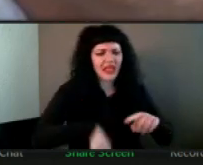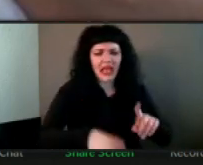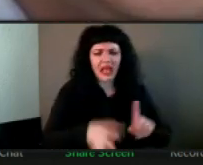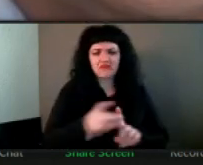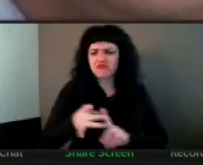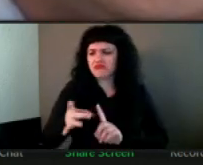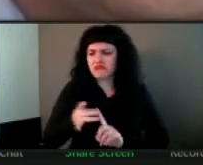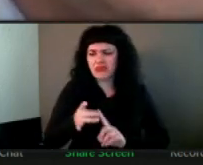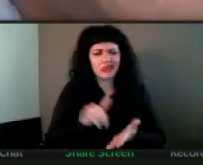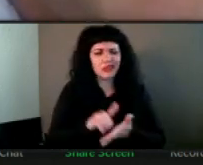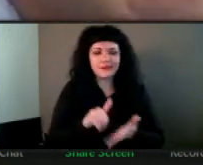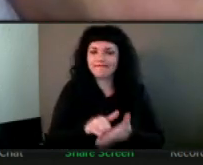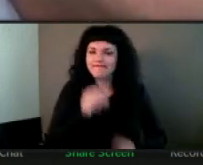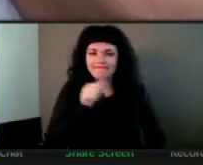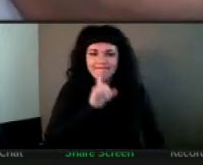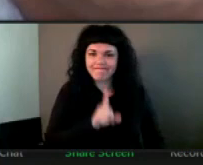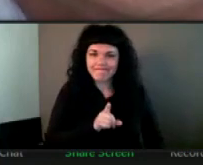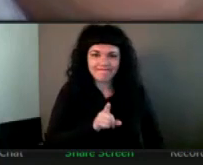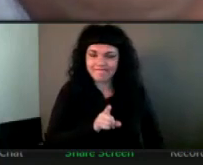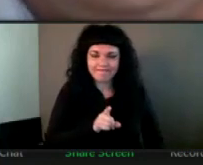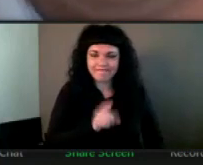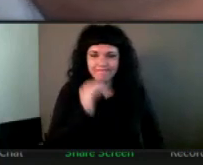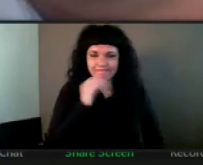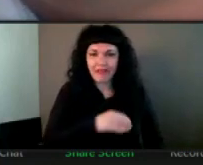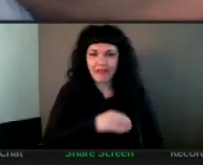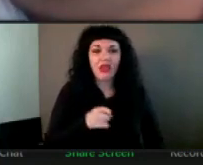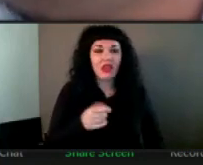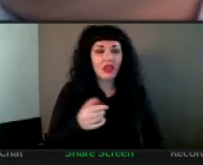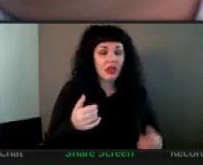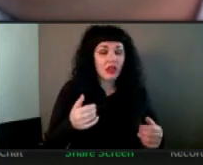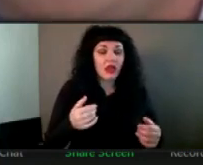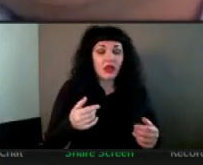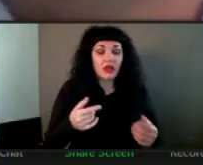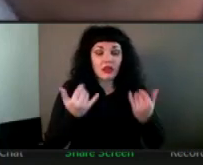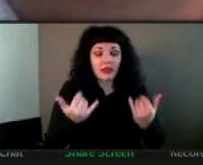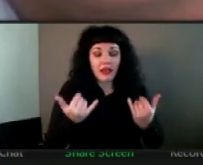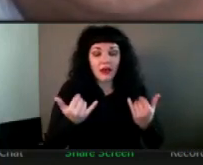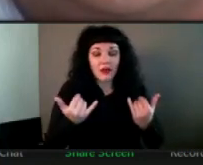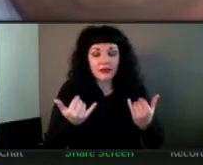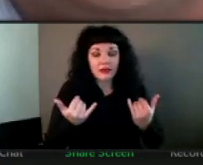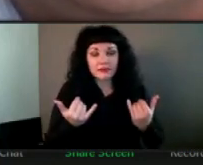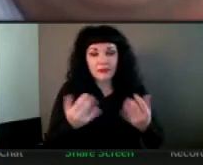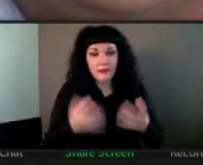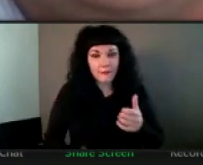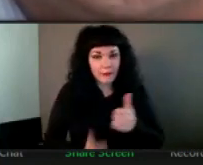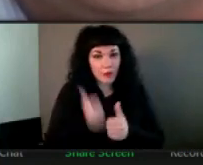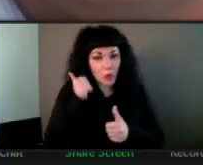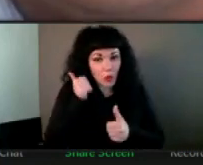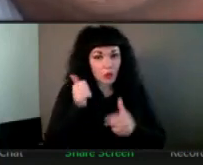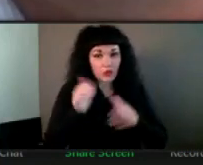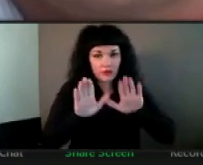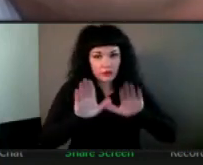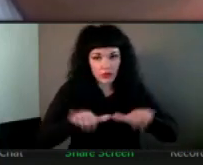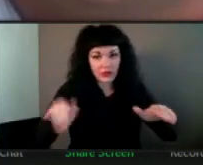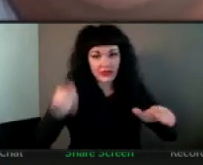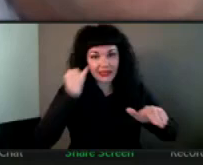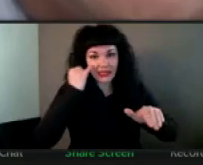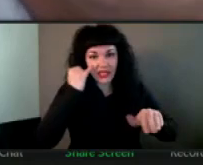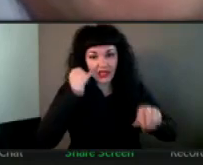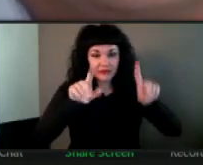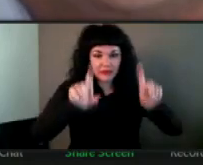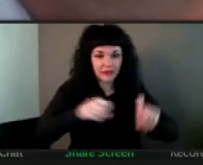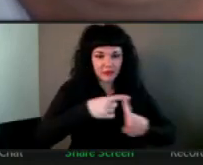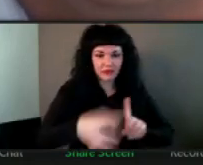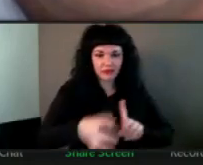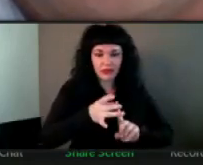they have mild symptoms. Now, the vast majority of children who get the infection probably do